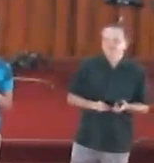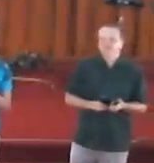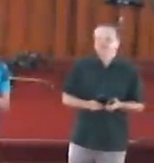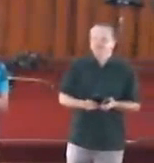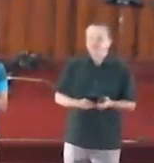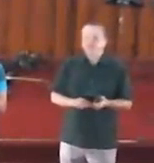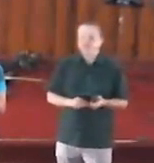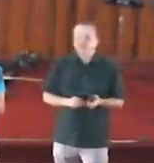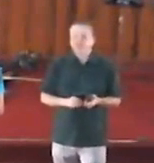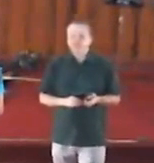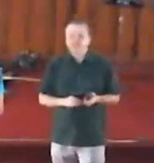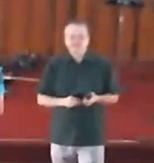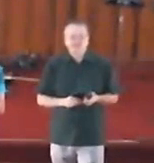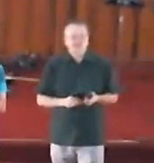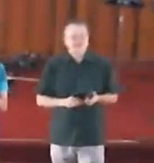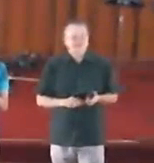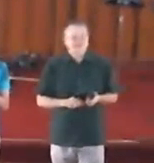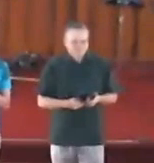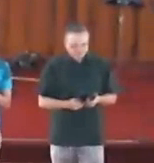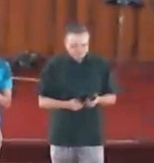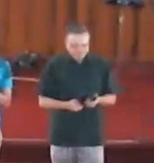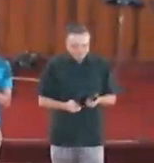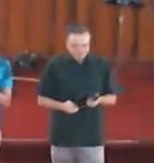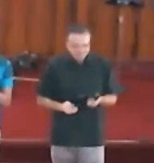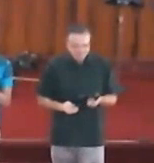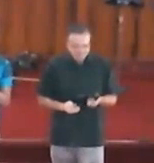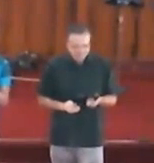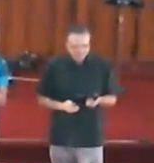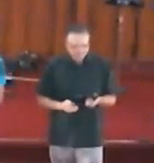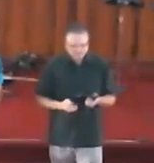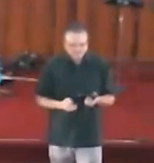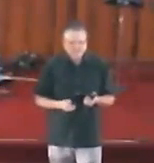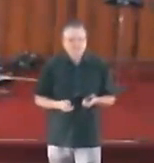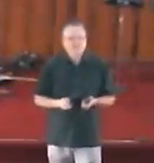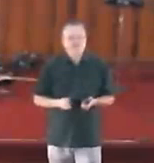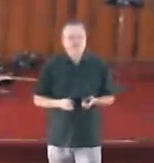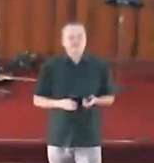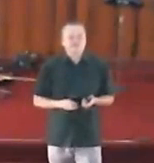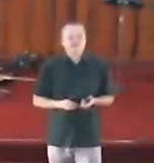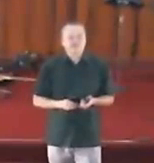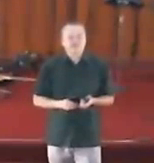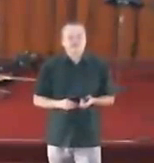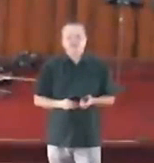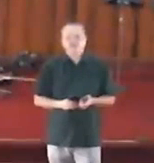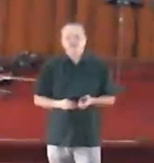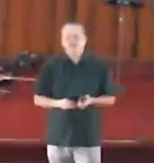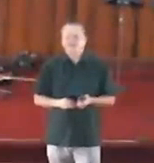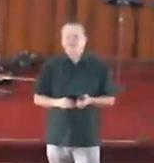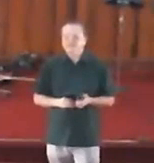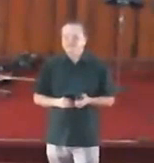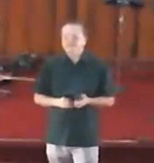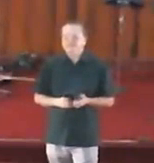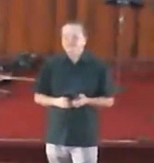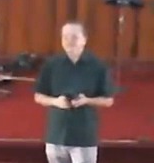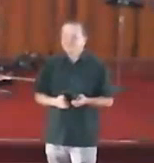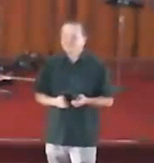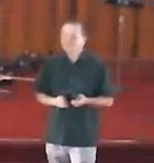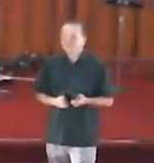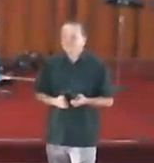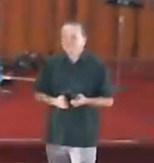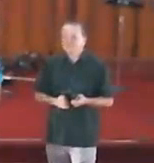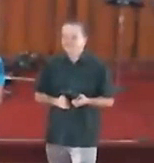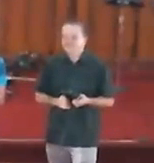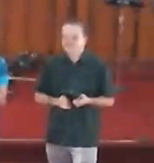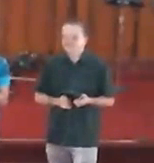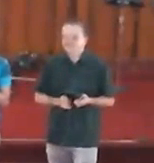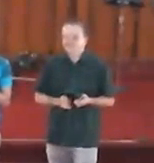fervently. And in Acts chapter 4, verse 31, it says, after they prayed, the place where they were meeting was shaken, and